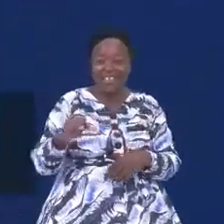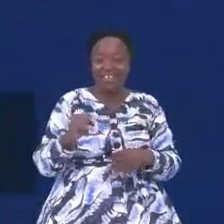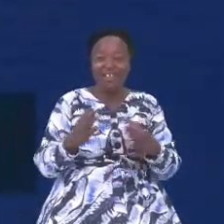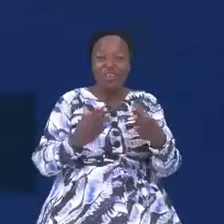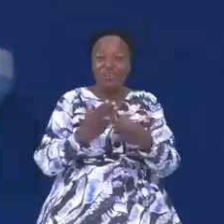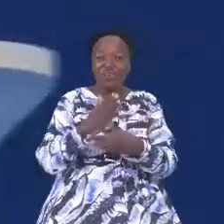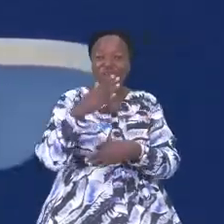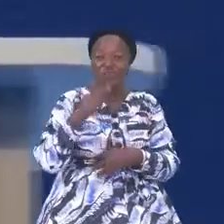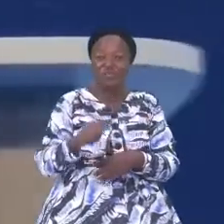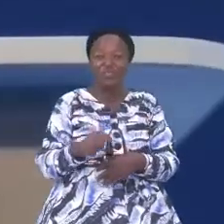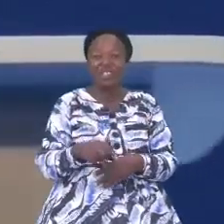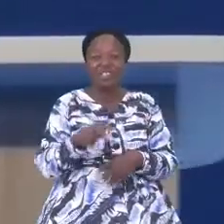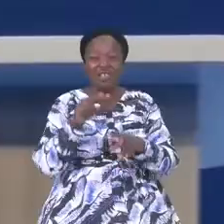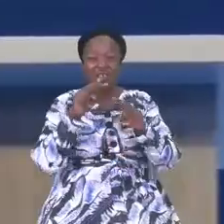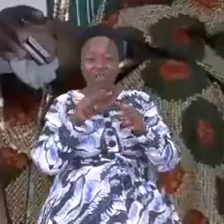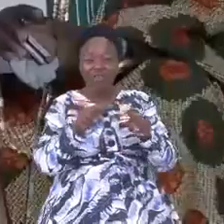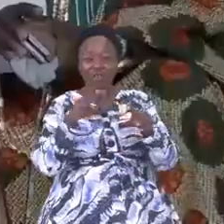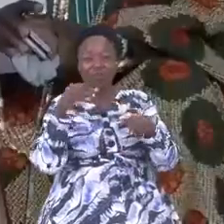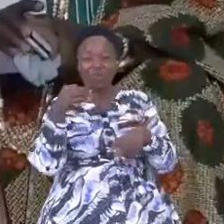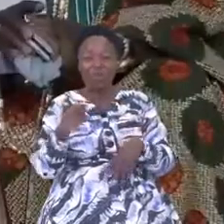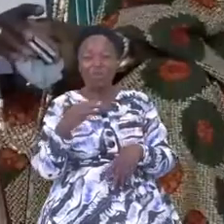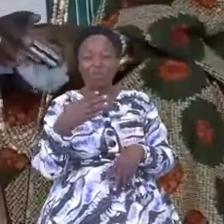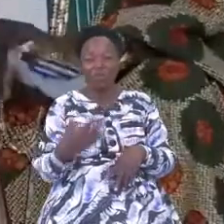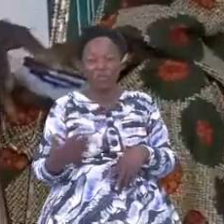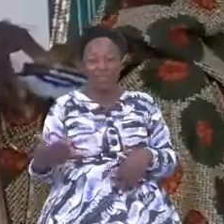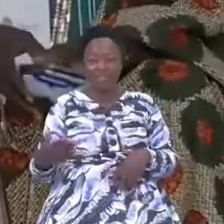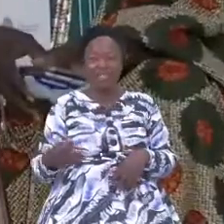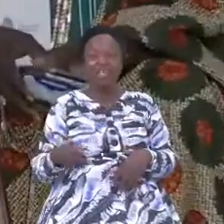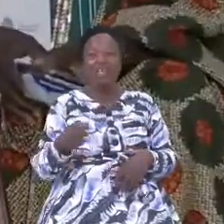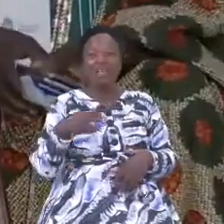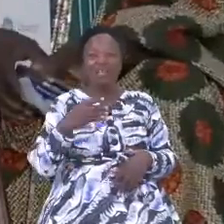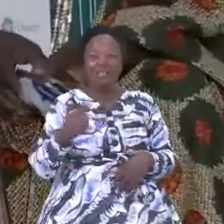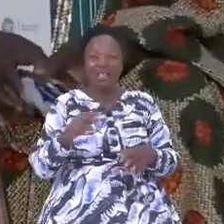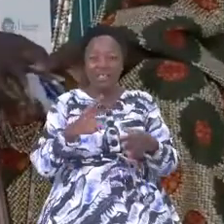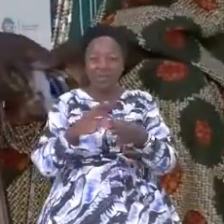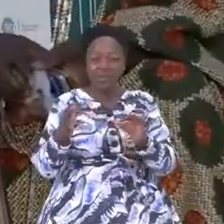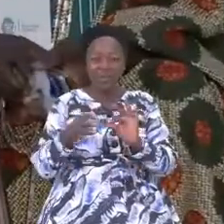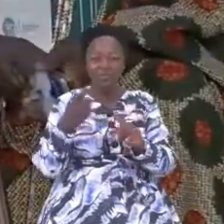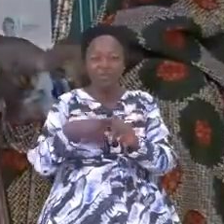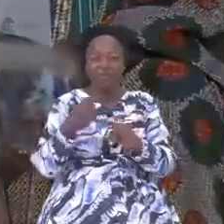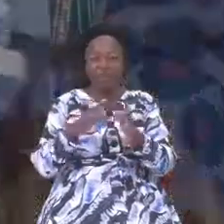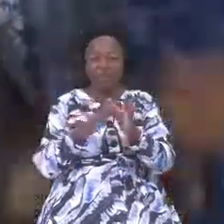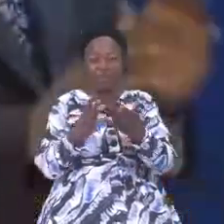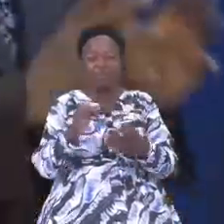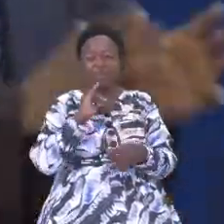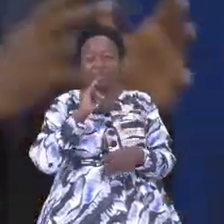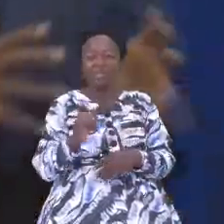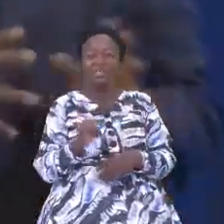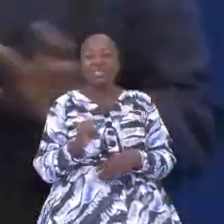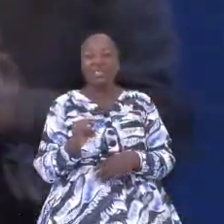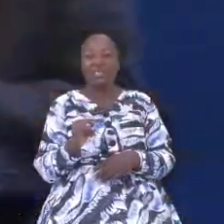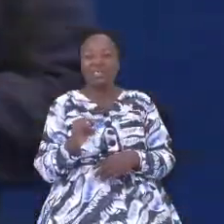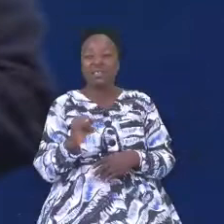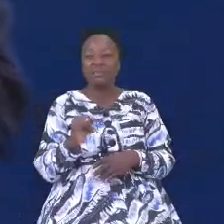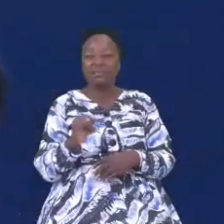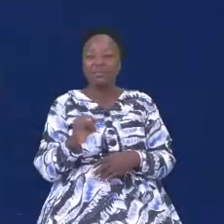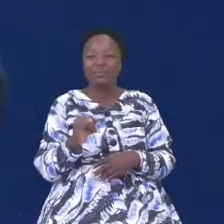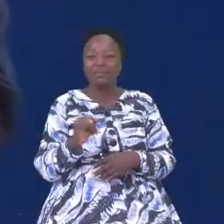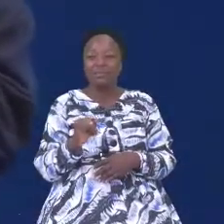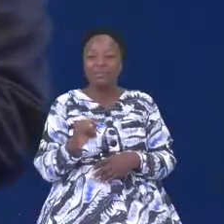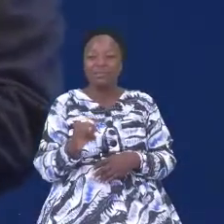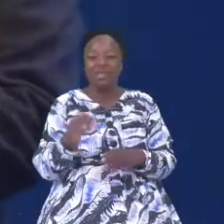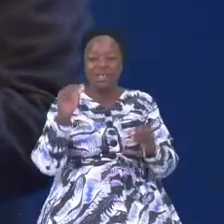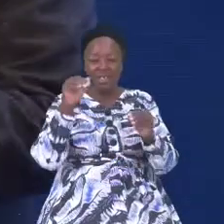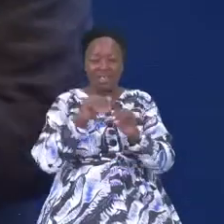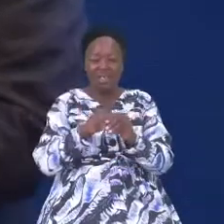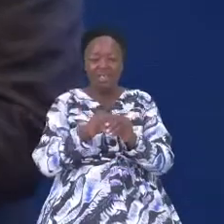the look of faith. I'm taking a story from the Bible, and the story is in